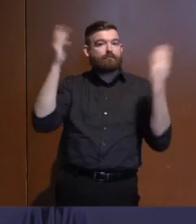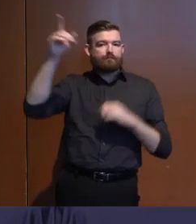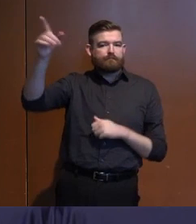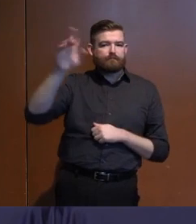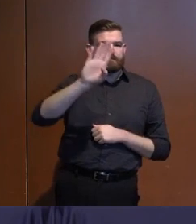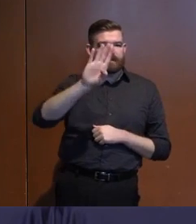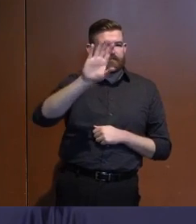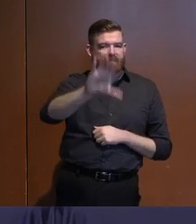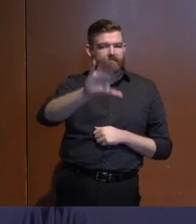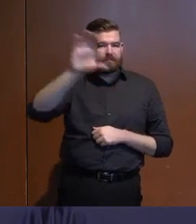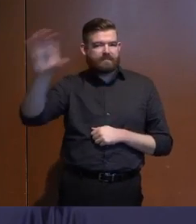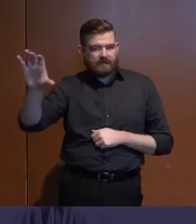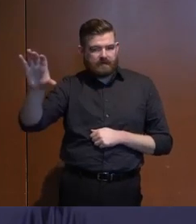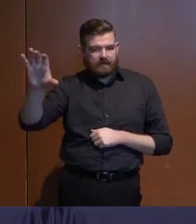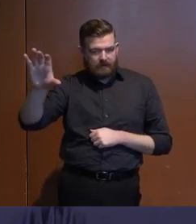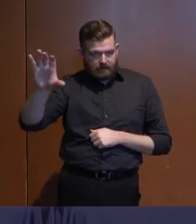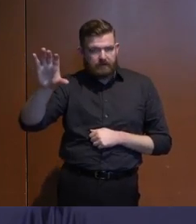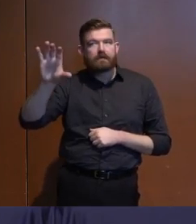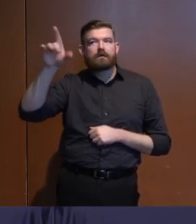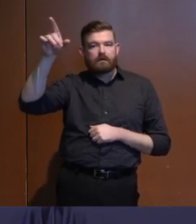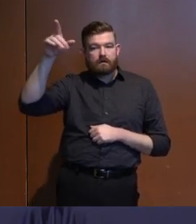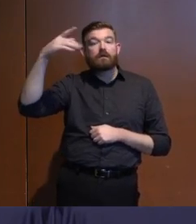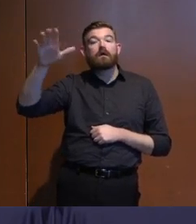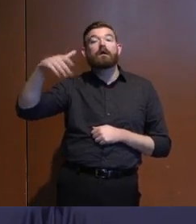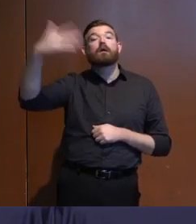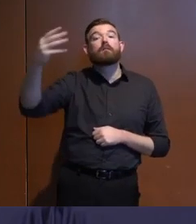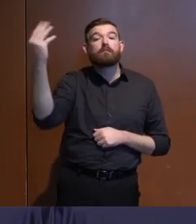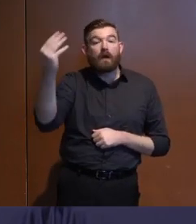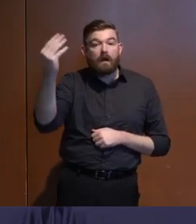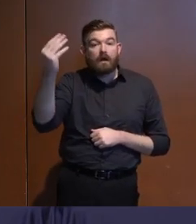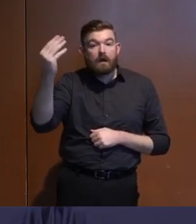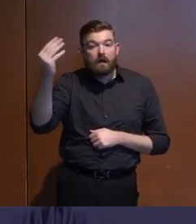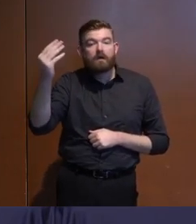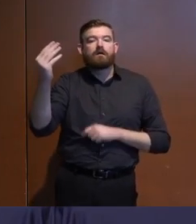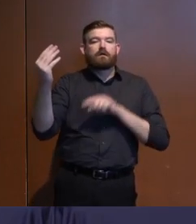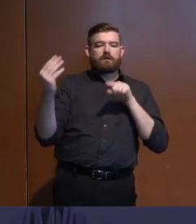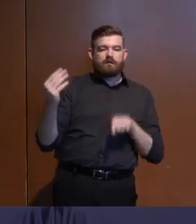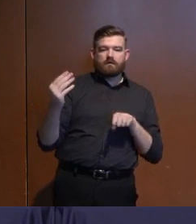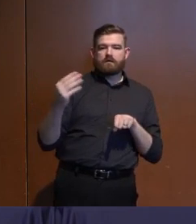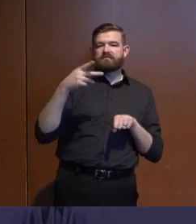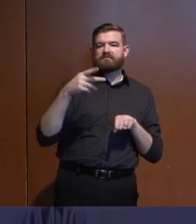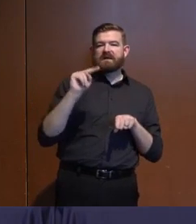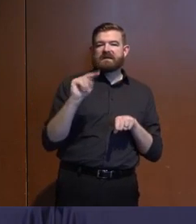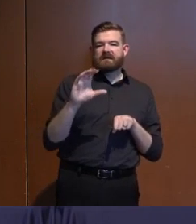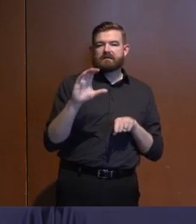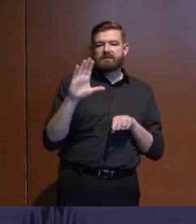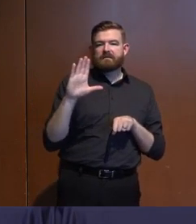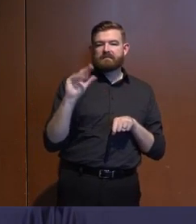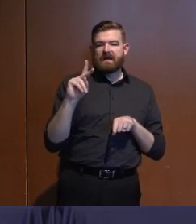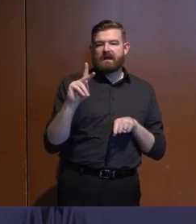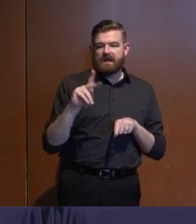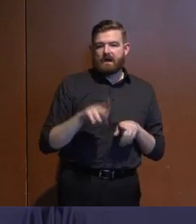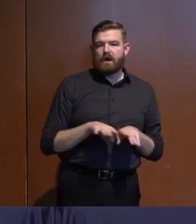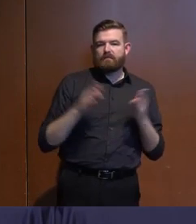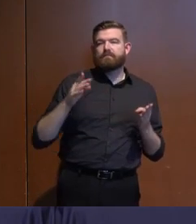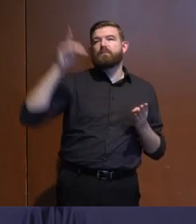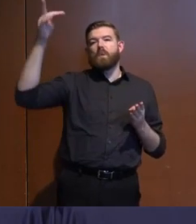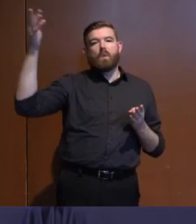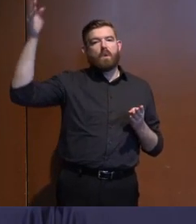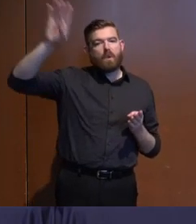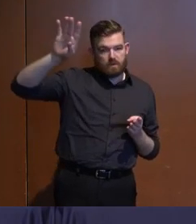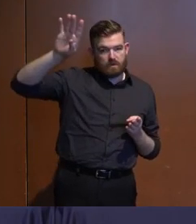have been taken. On Monday, March 30, only the PNC Bank Arts Center site of those two, by the way, will be